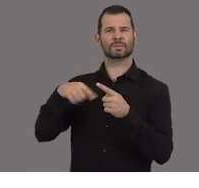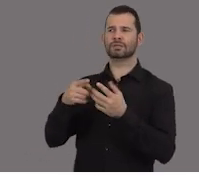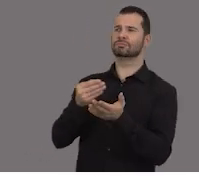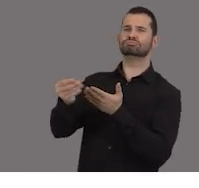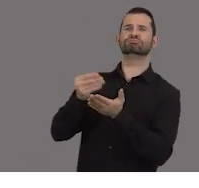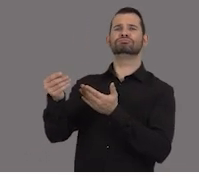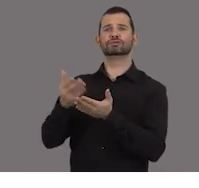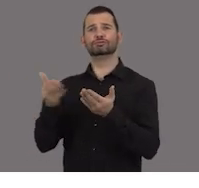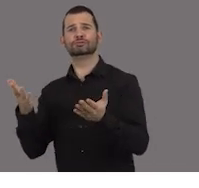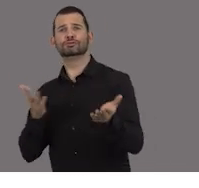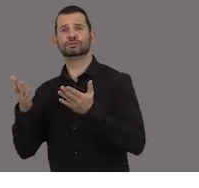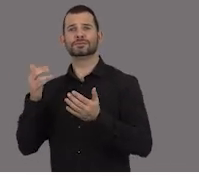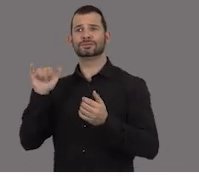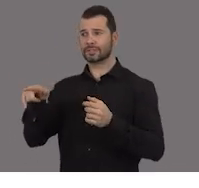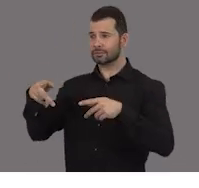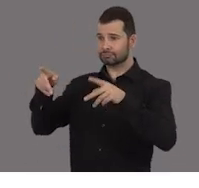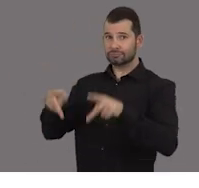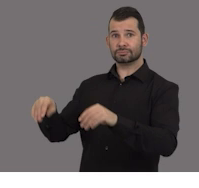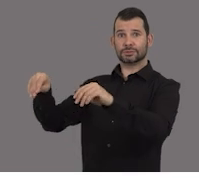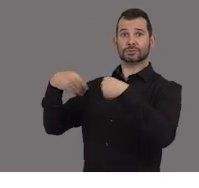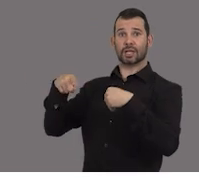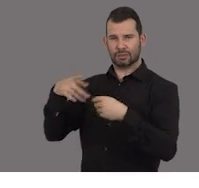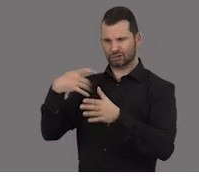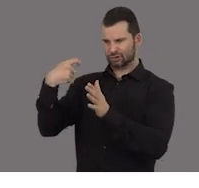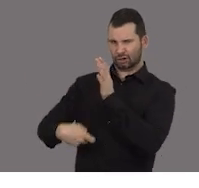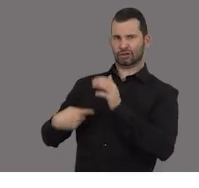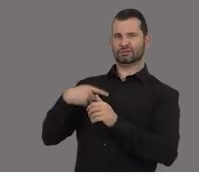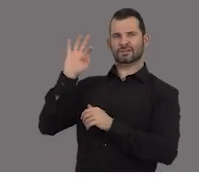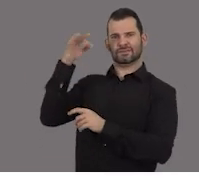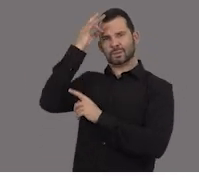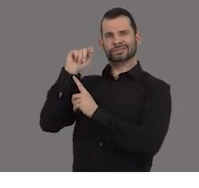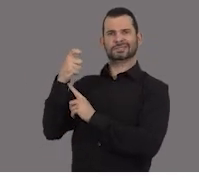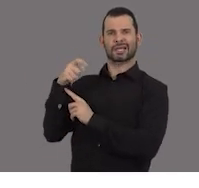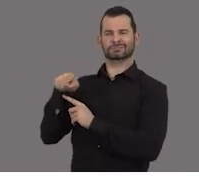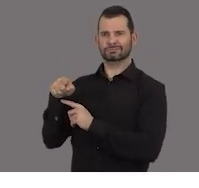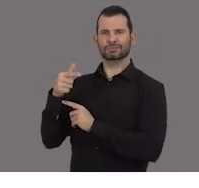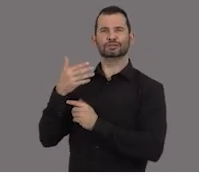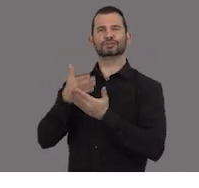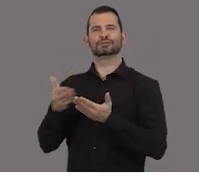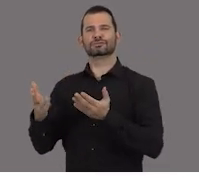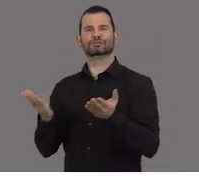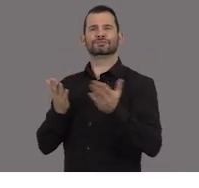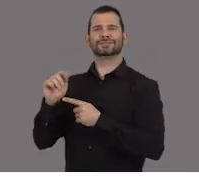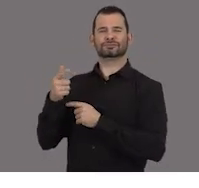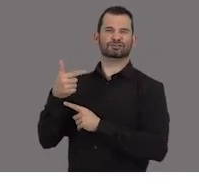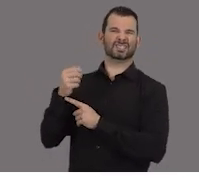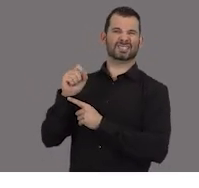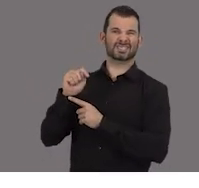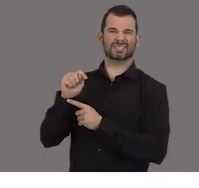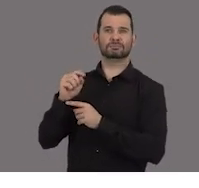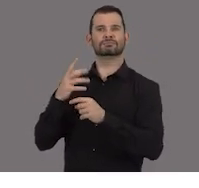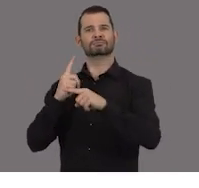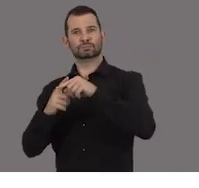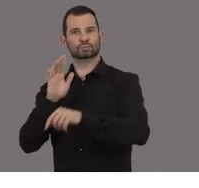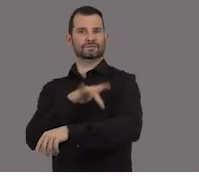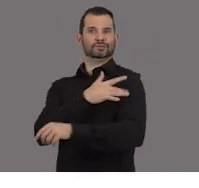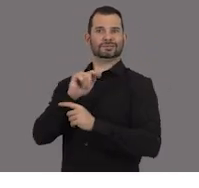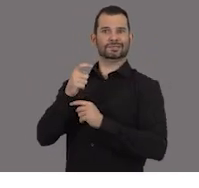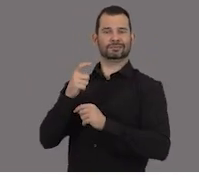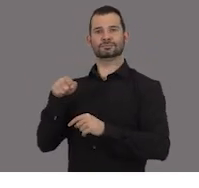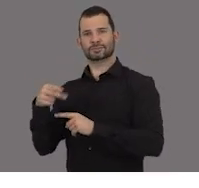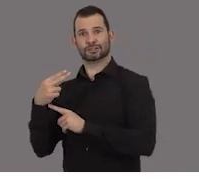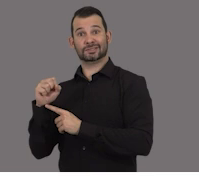canada.ca/child-family-benefits. Have you noticed that when you buy goods or services, the merchant charges you a federal tax, the goods